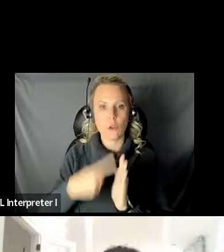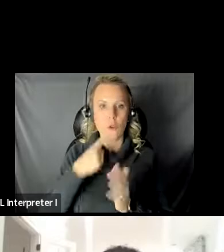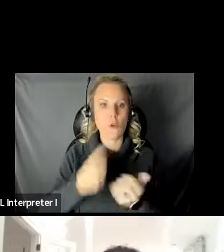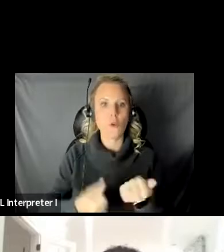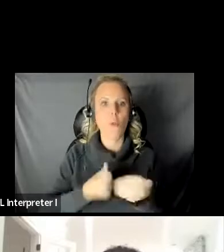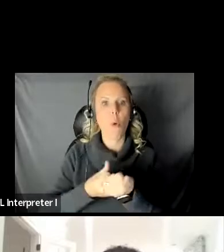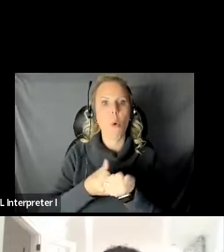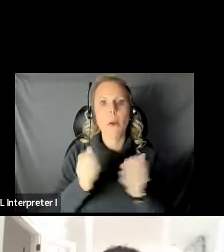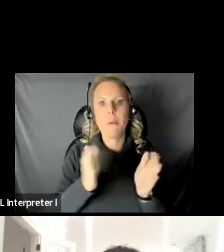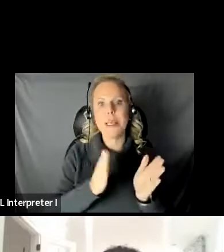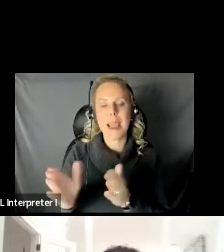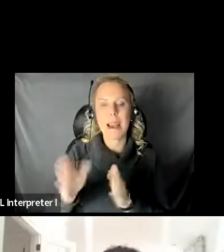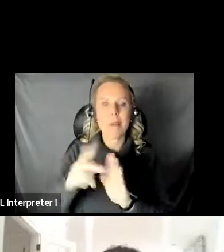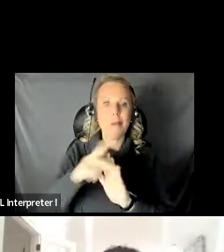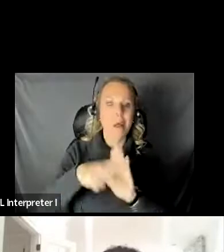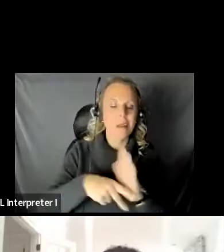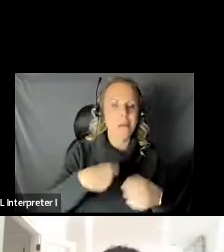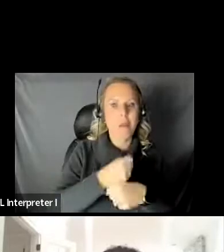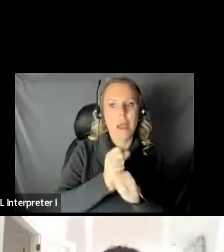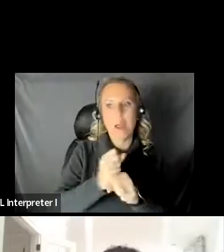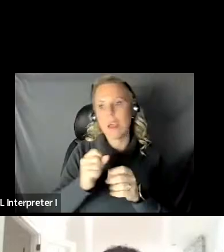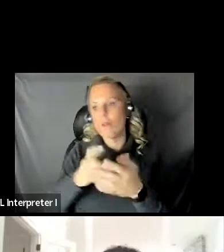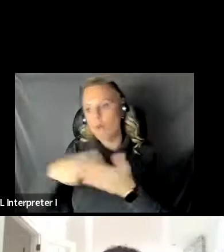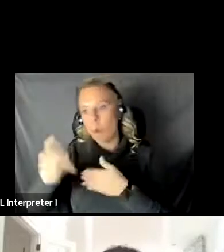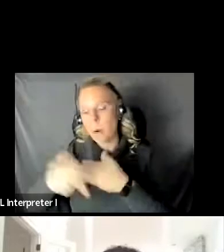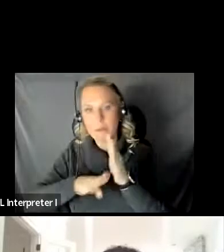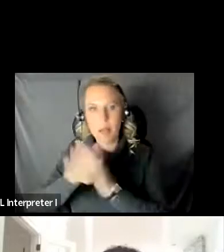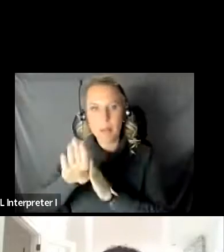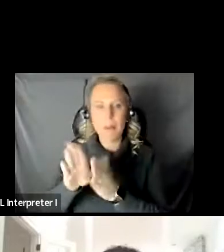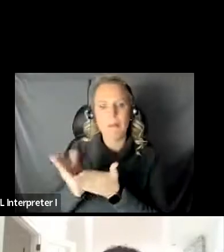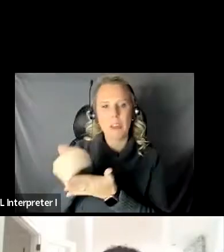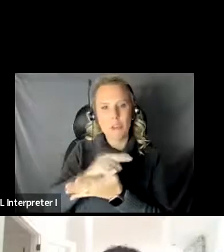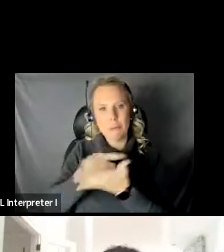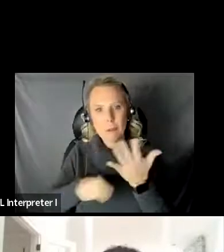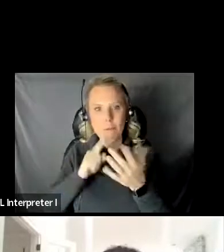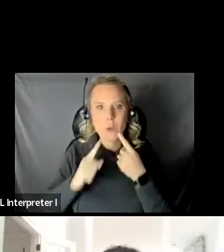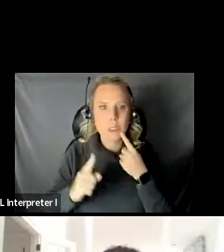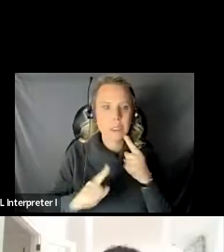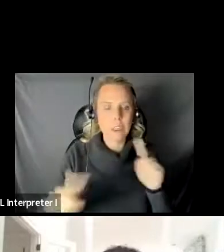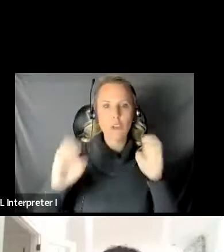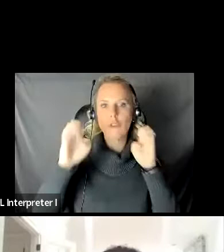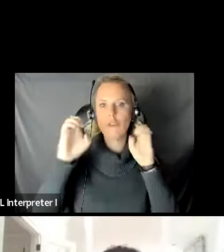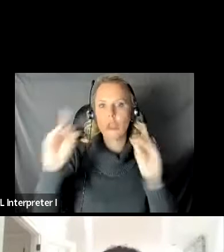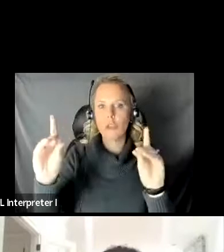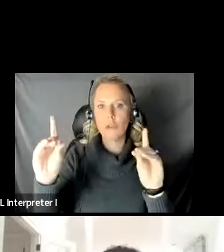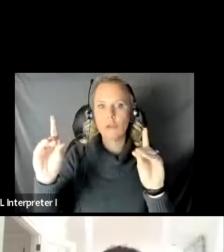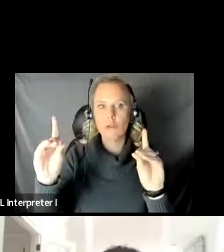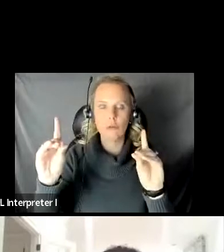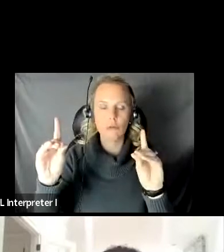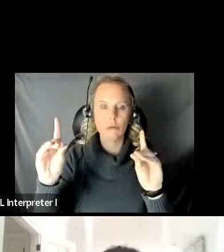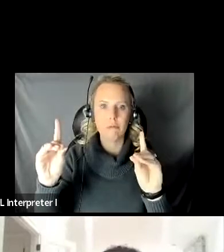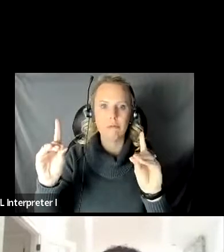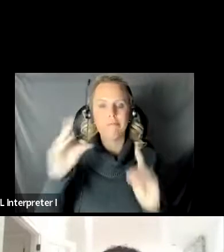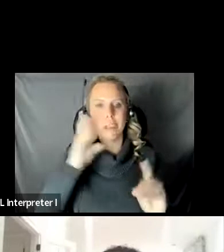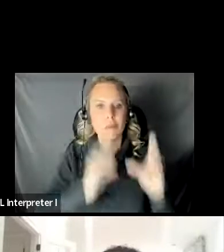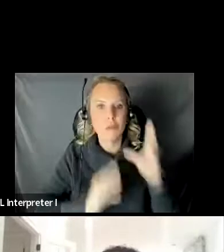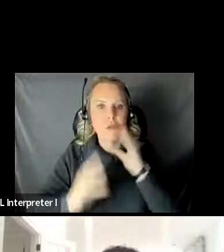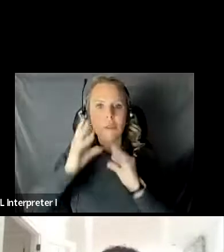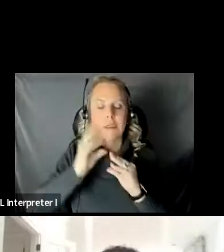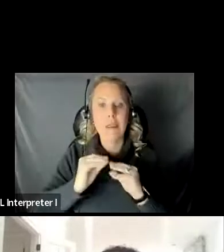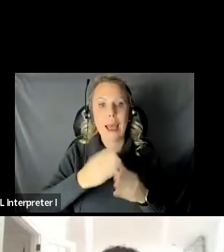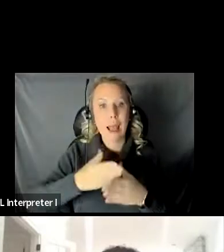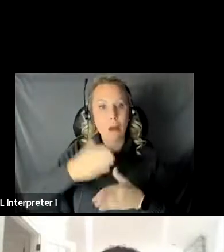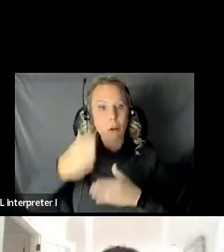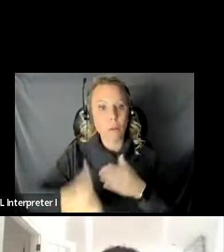support planning, policymaking, program development, and budgeting for successful educational experiences and outcomes